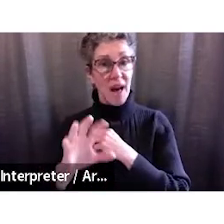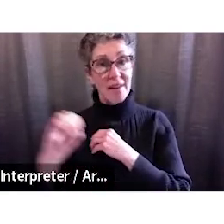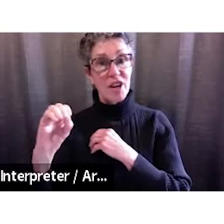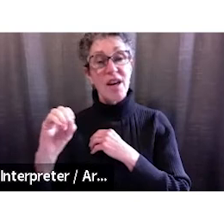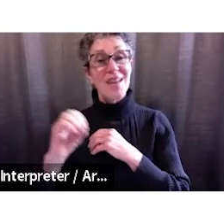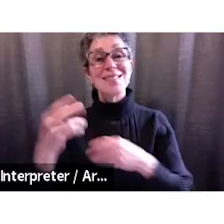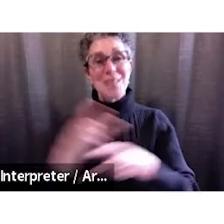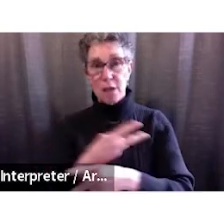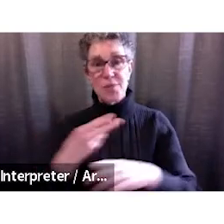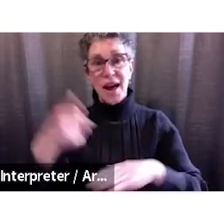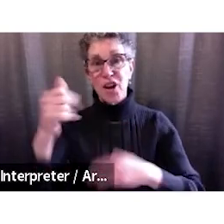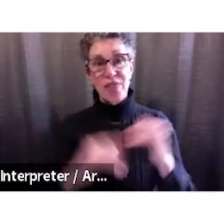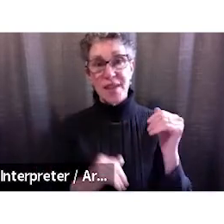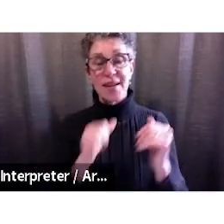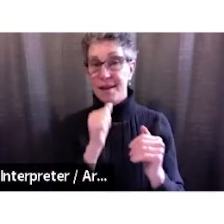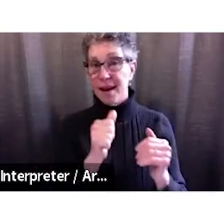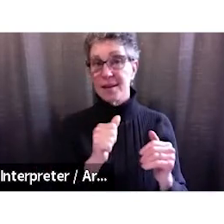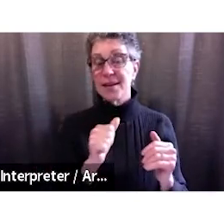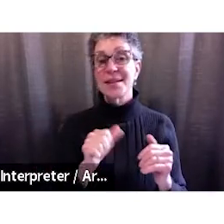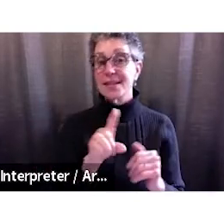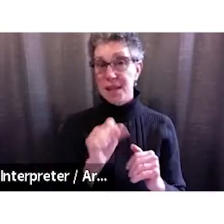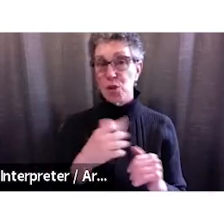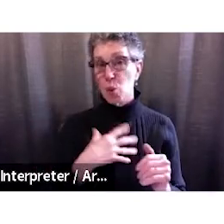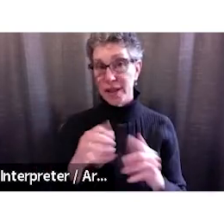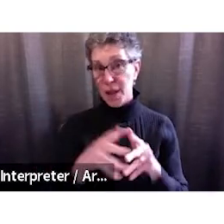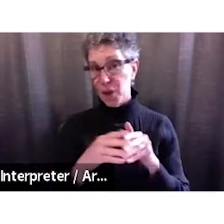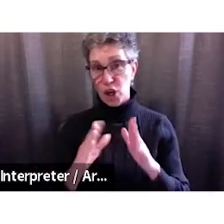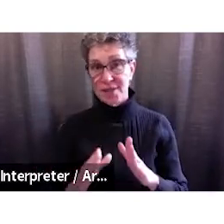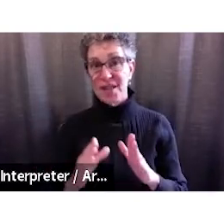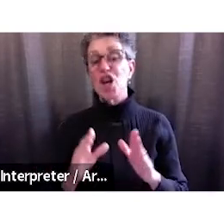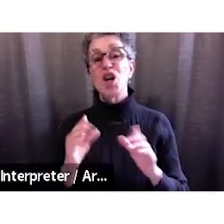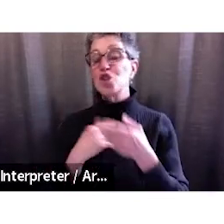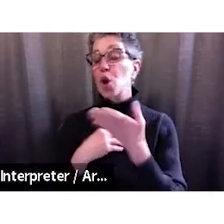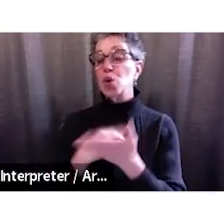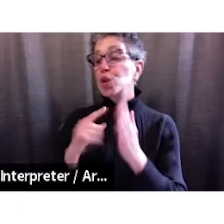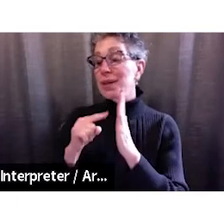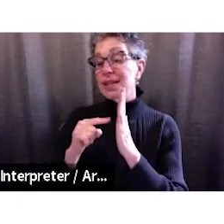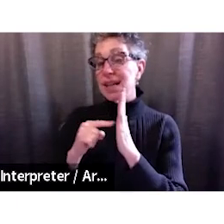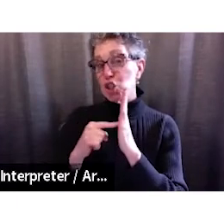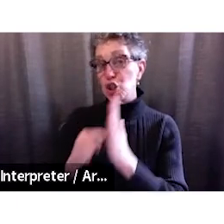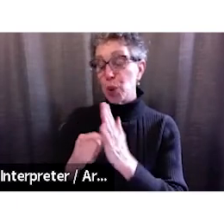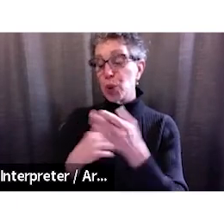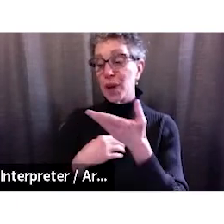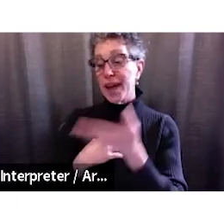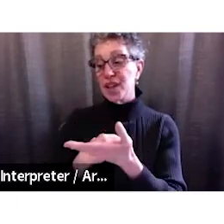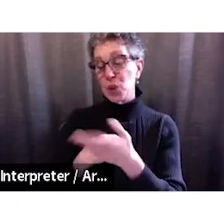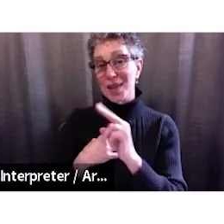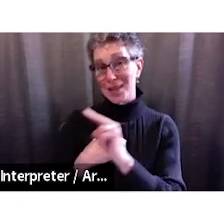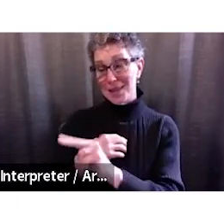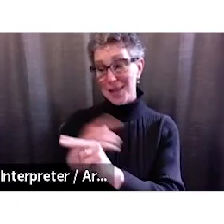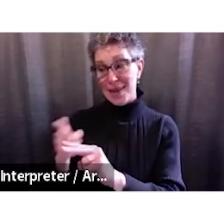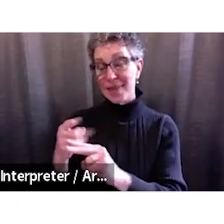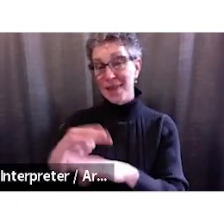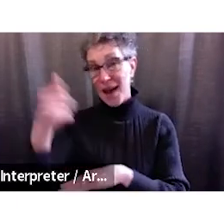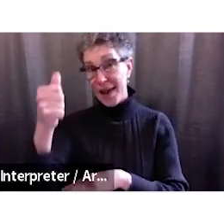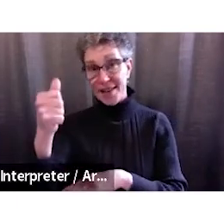higher than non-disabled white Americans. So clearly, this illustrates that the highest